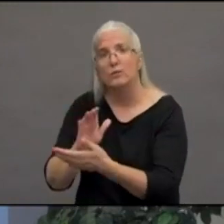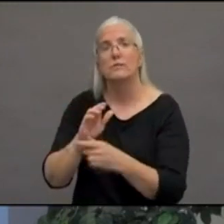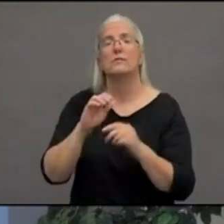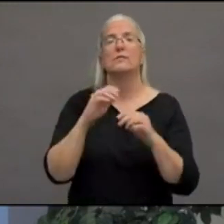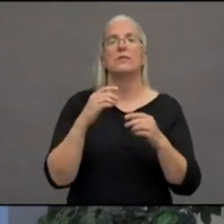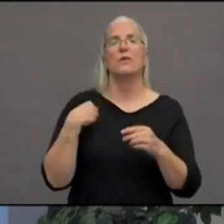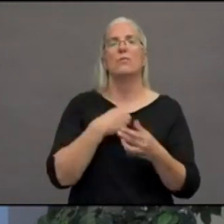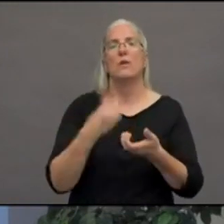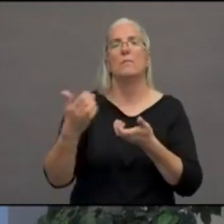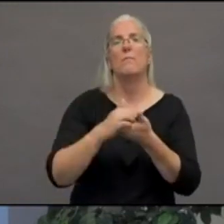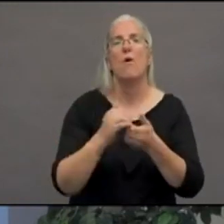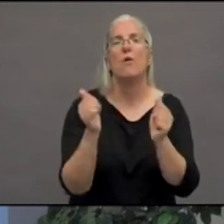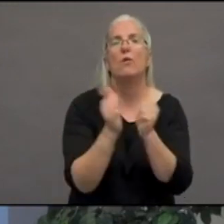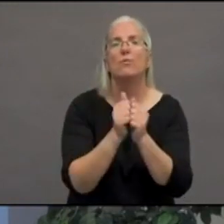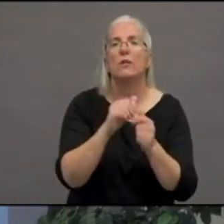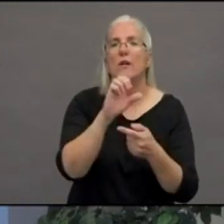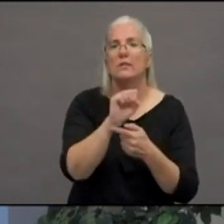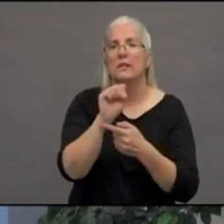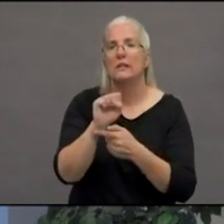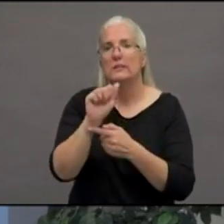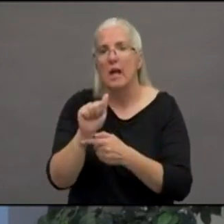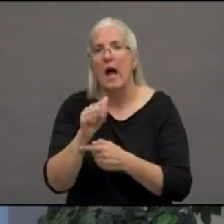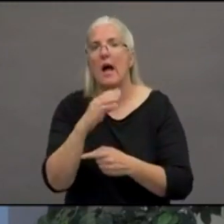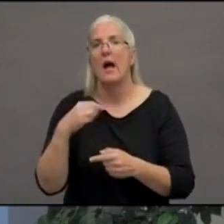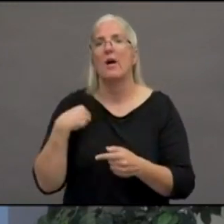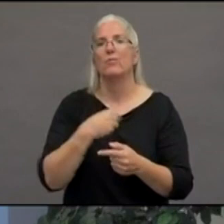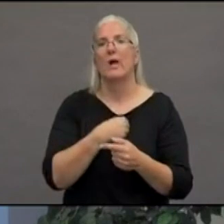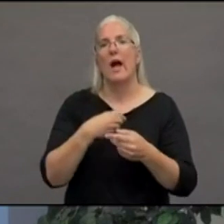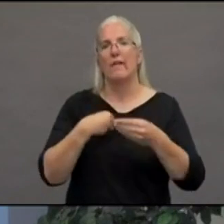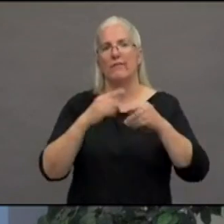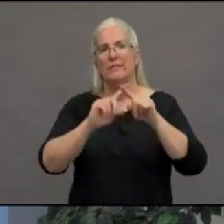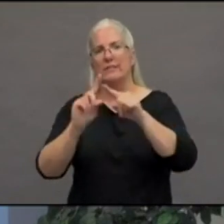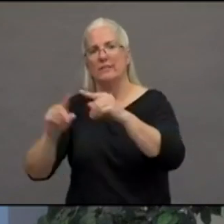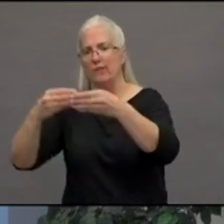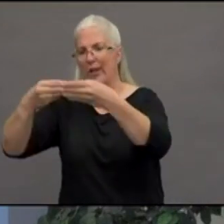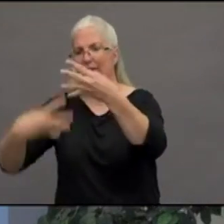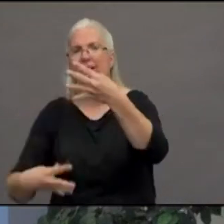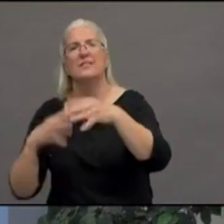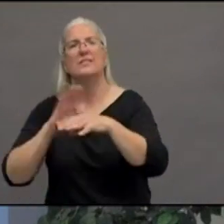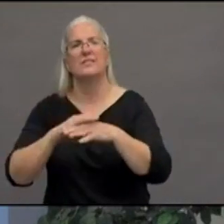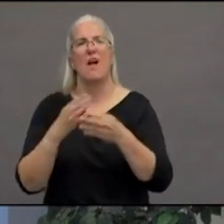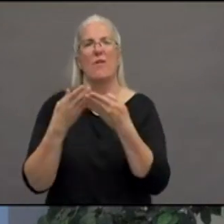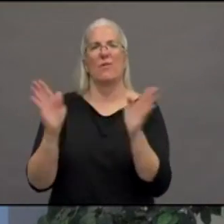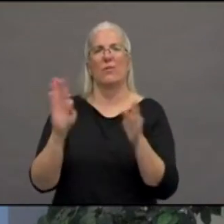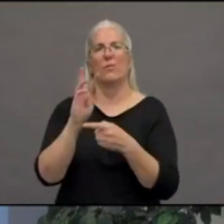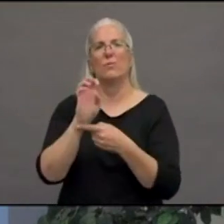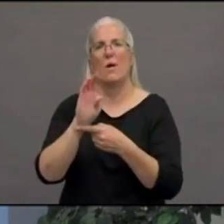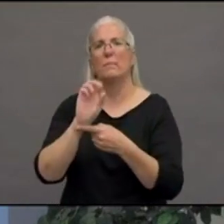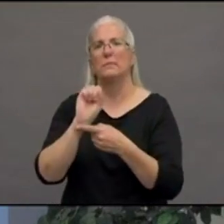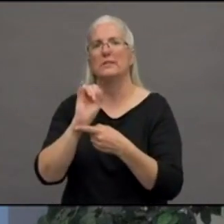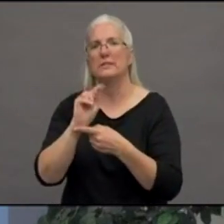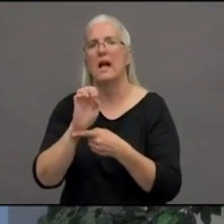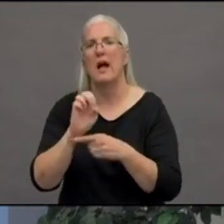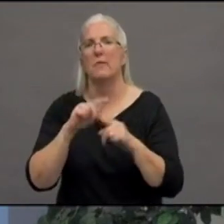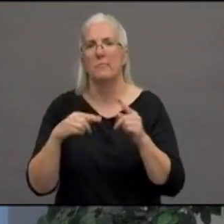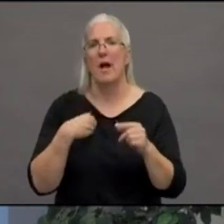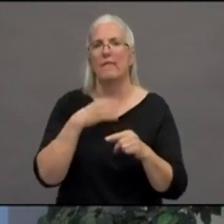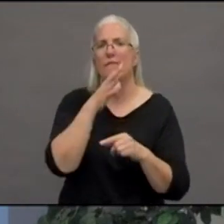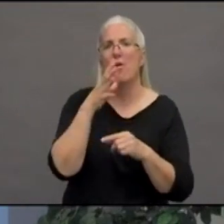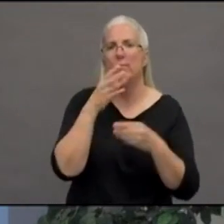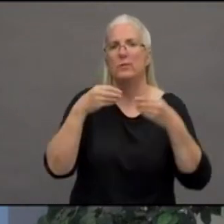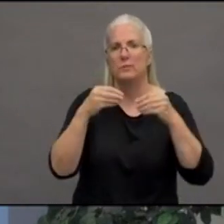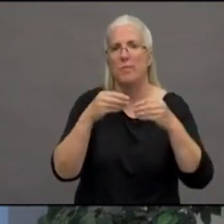available on the public health website that you can look at all the different farmers markets where you can access that program, the Market Match